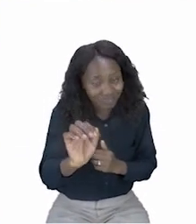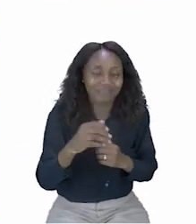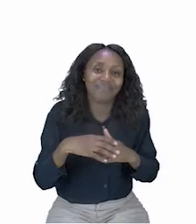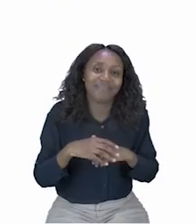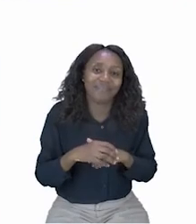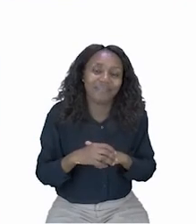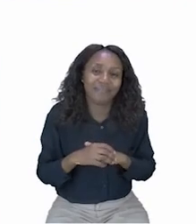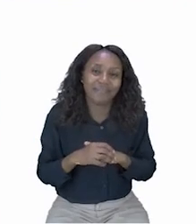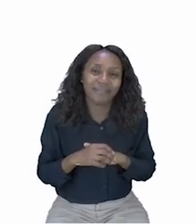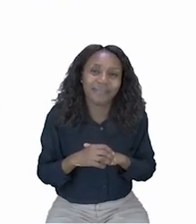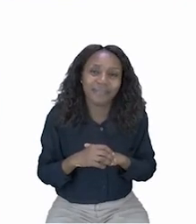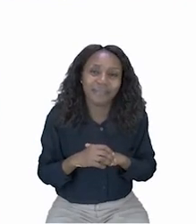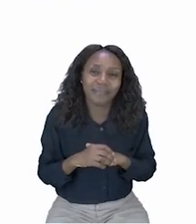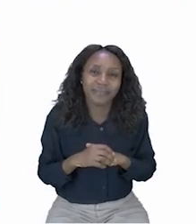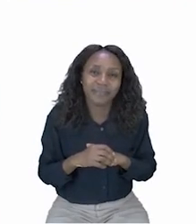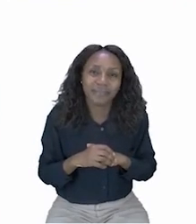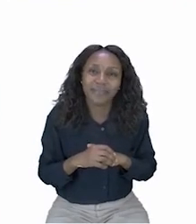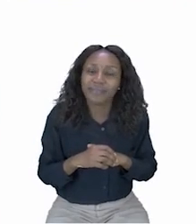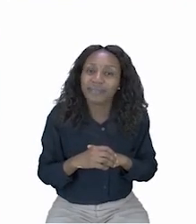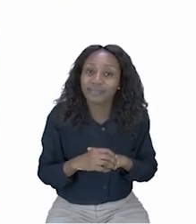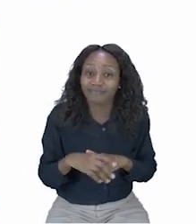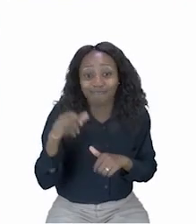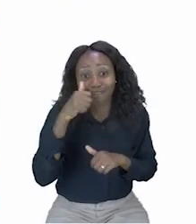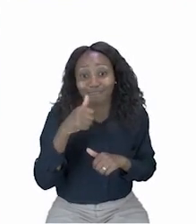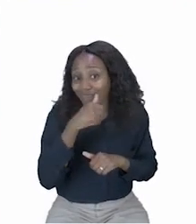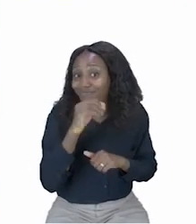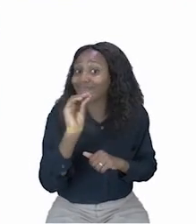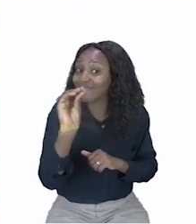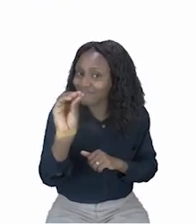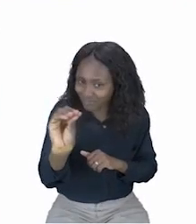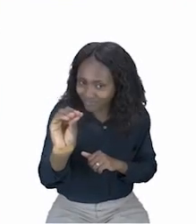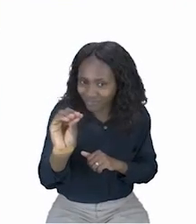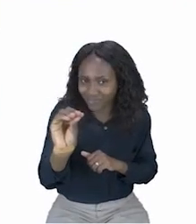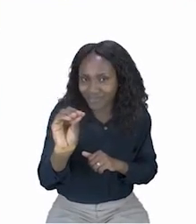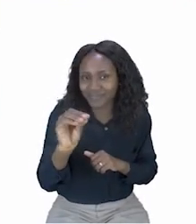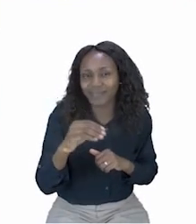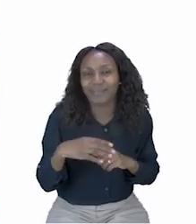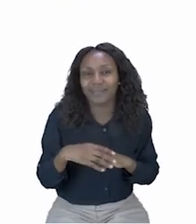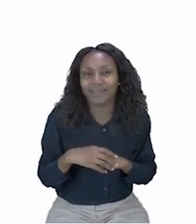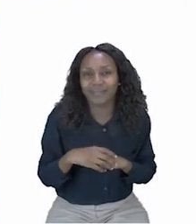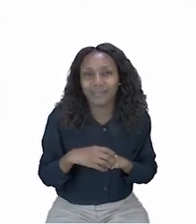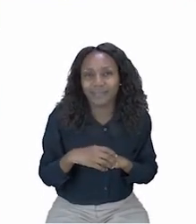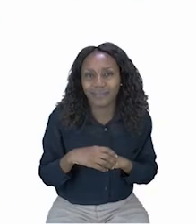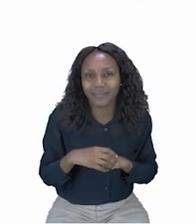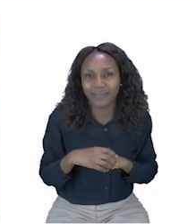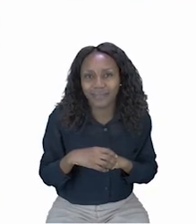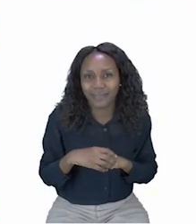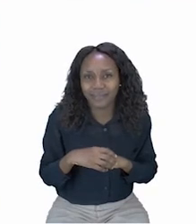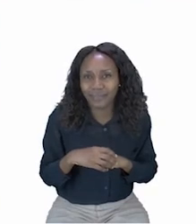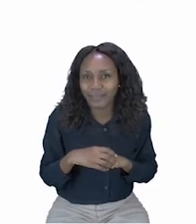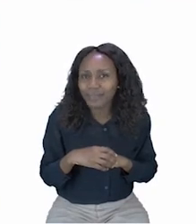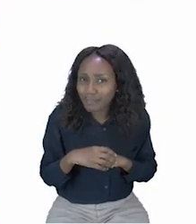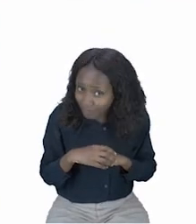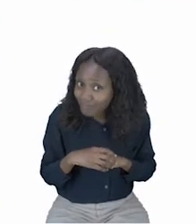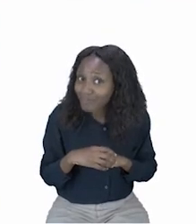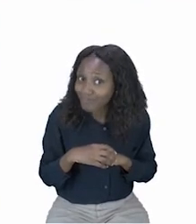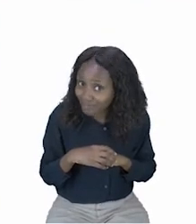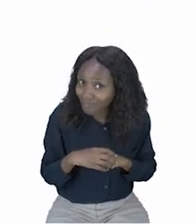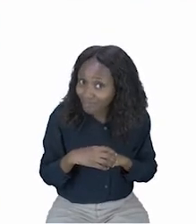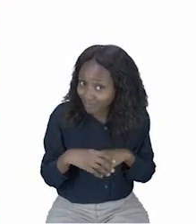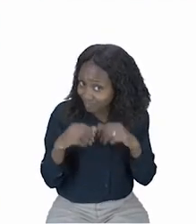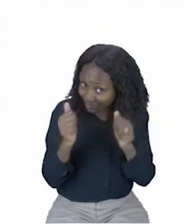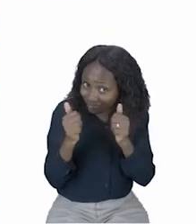them. Let's put auntie next to uncle. Are you still with me,